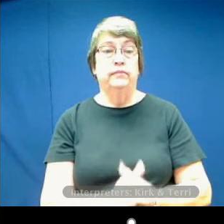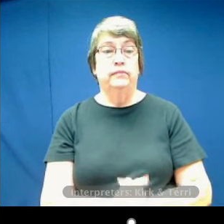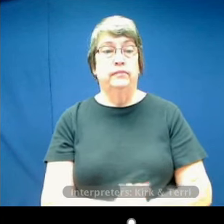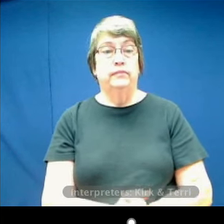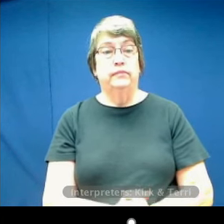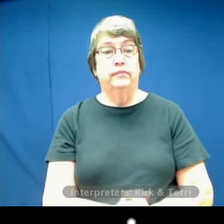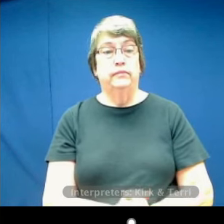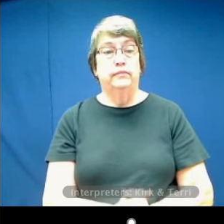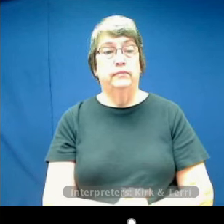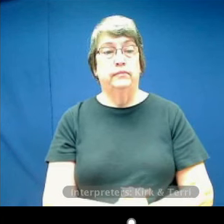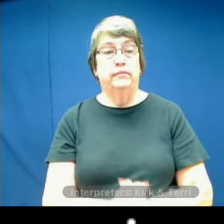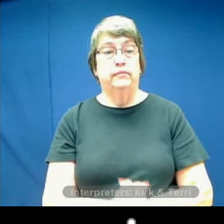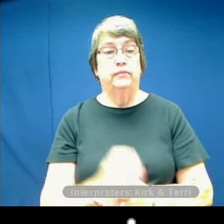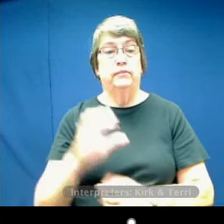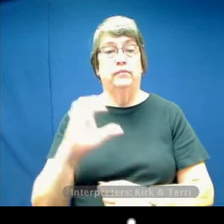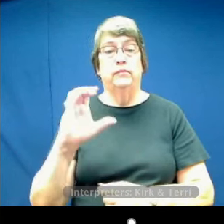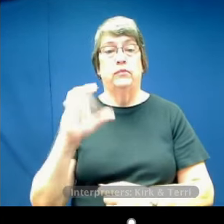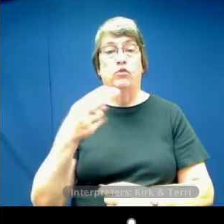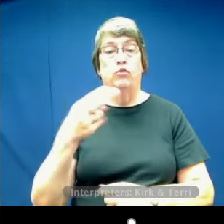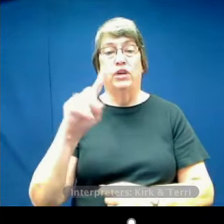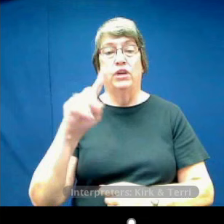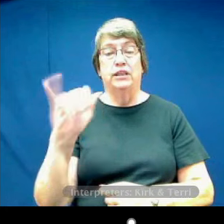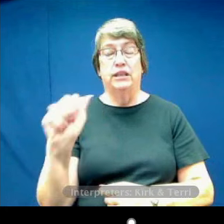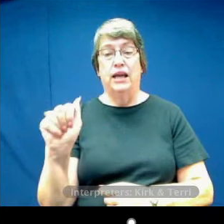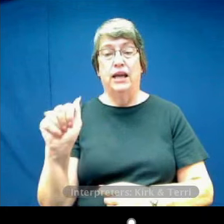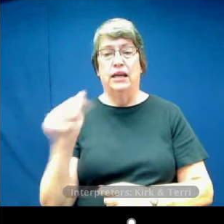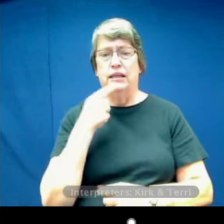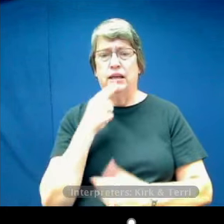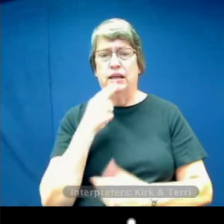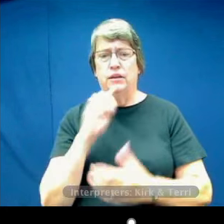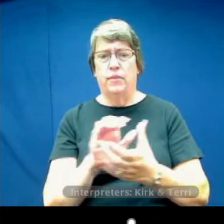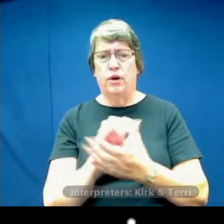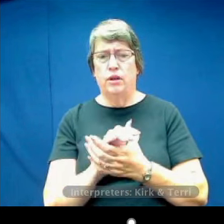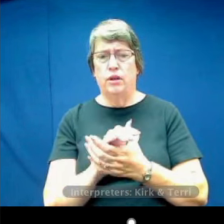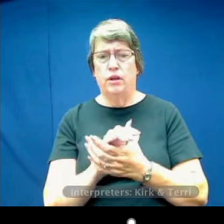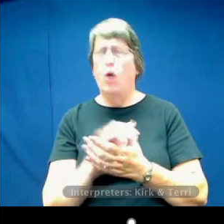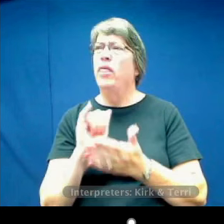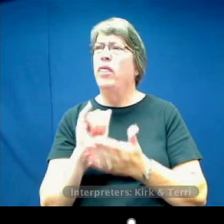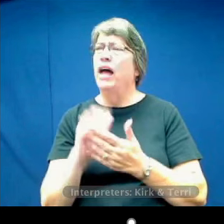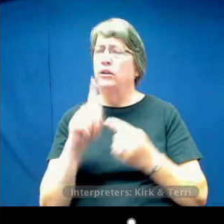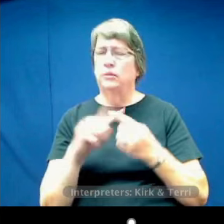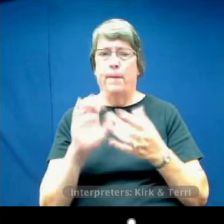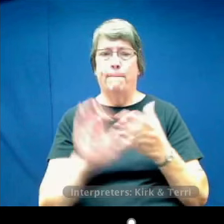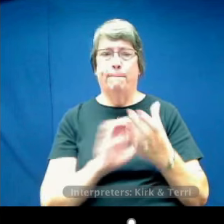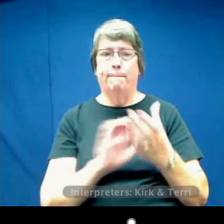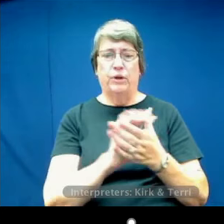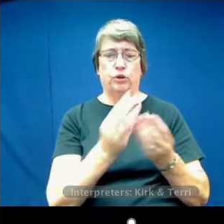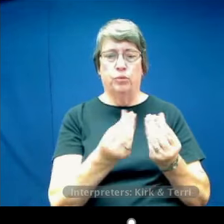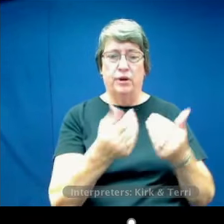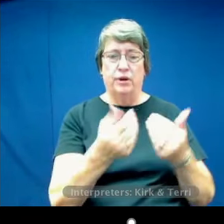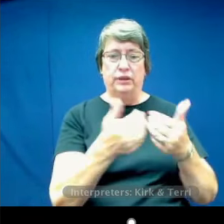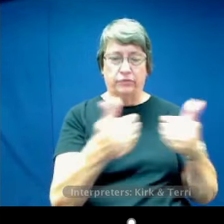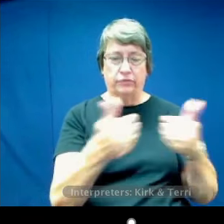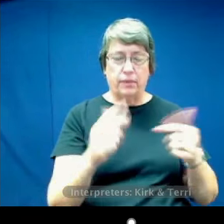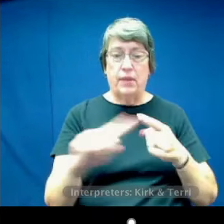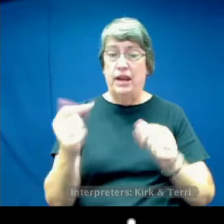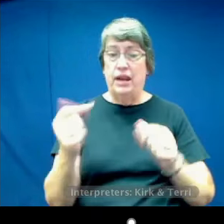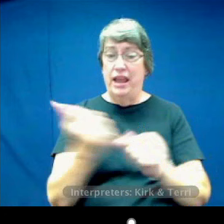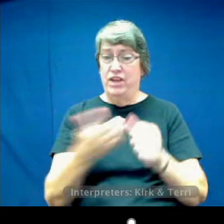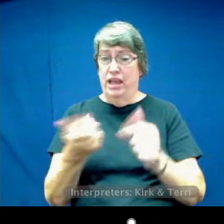Chris Dylan says marital, oh, this is our property question. Marital property is divided, but items from before the marriage are kept